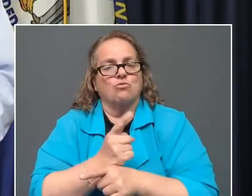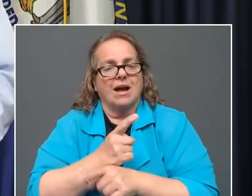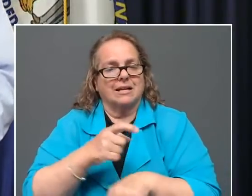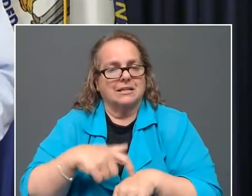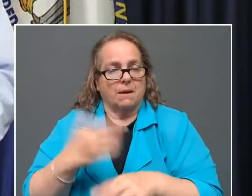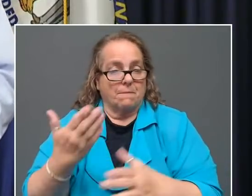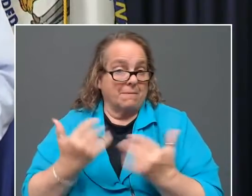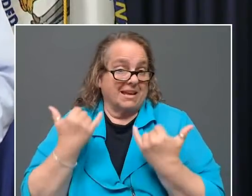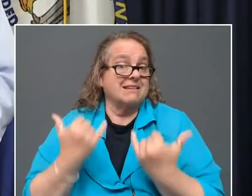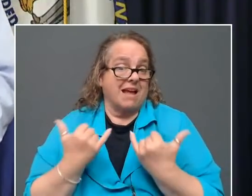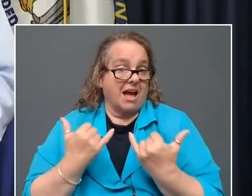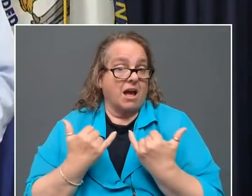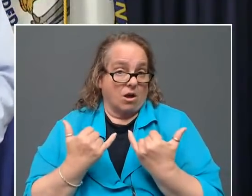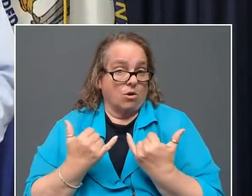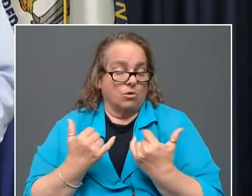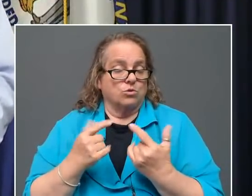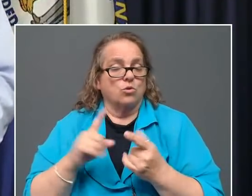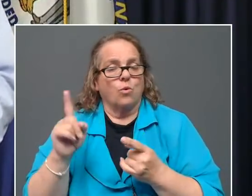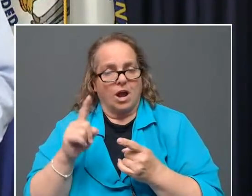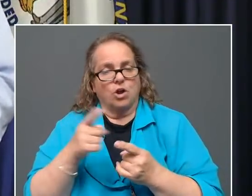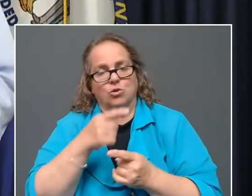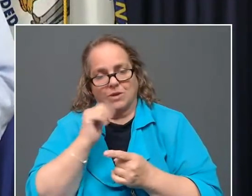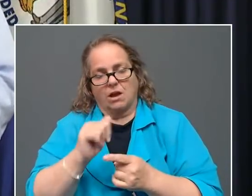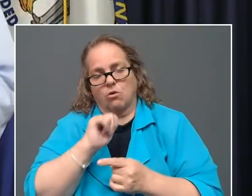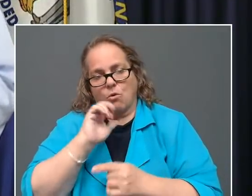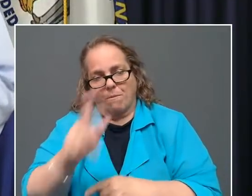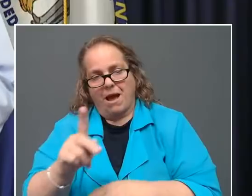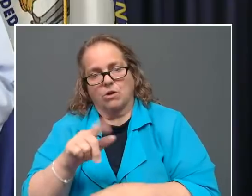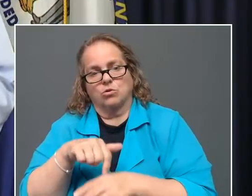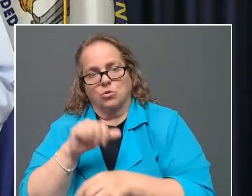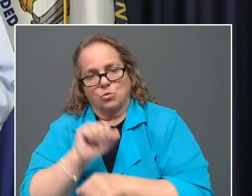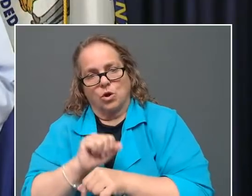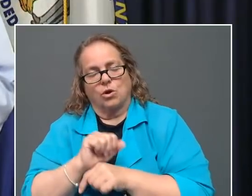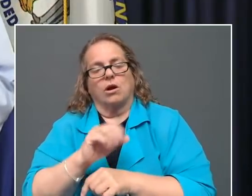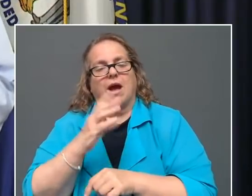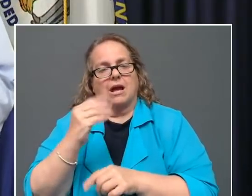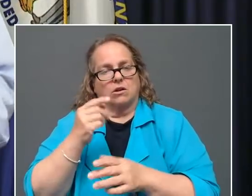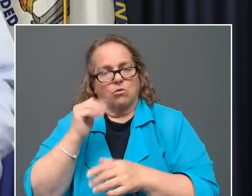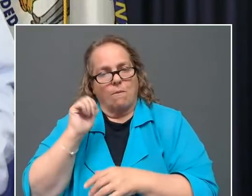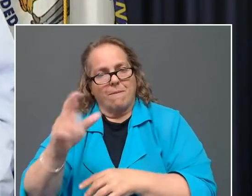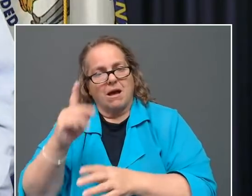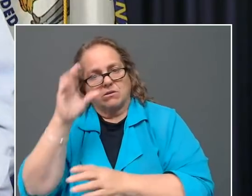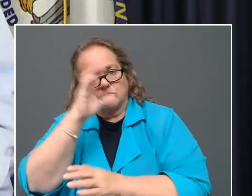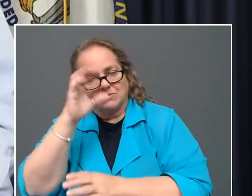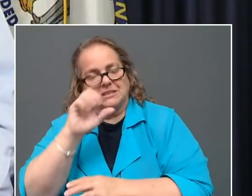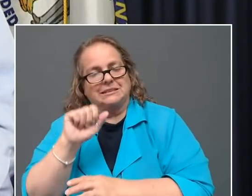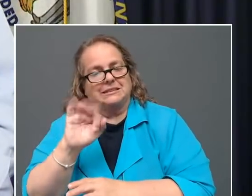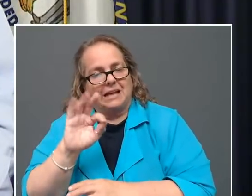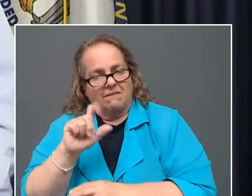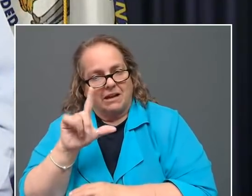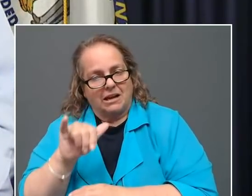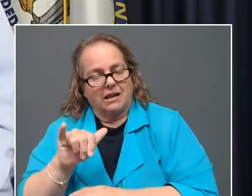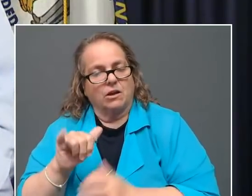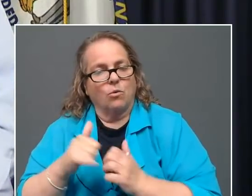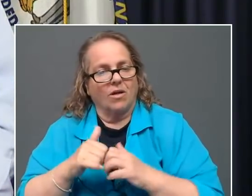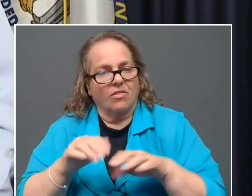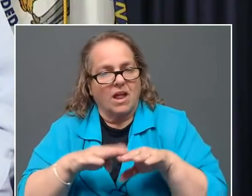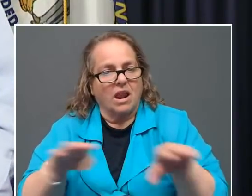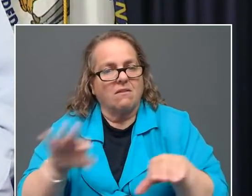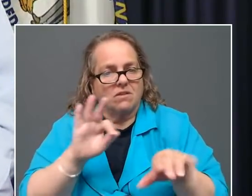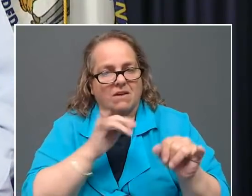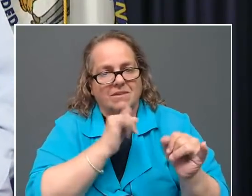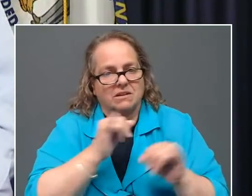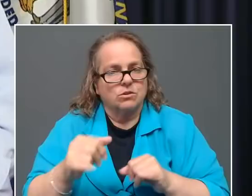where, again, you can go back to work and go back safely. Certainly with the level of individuals we've